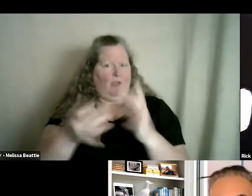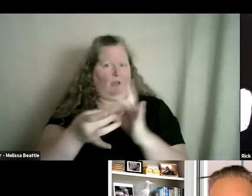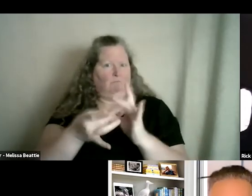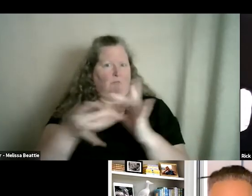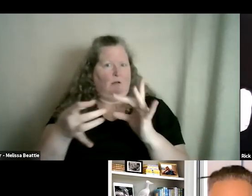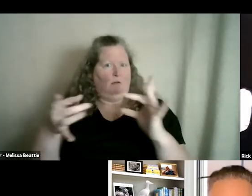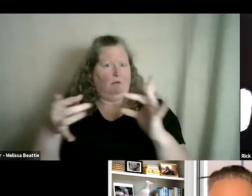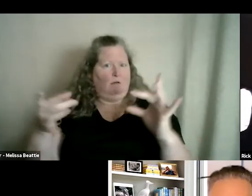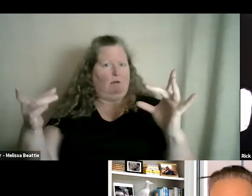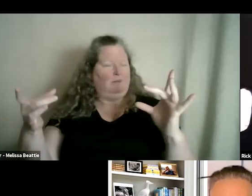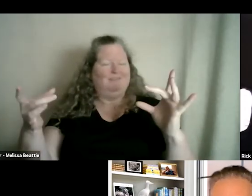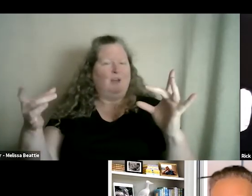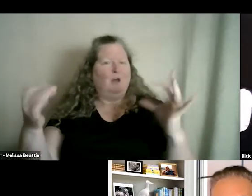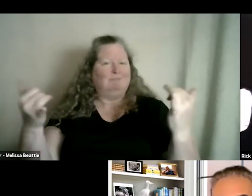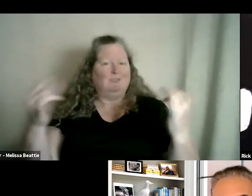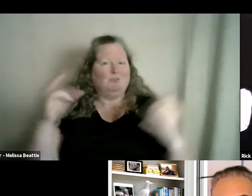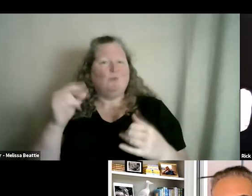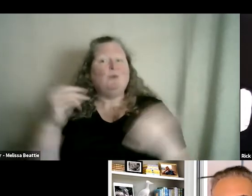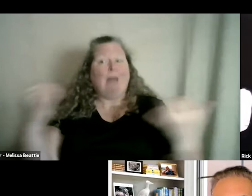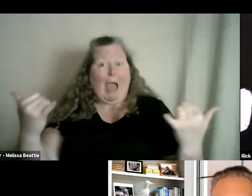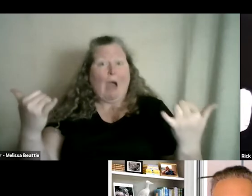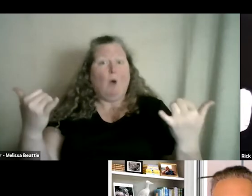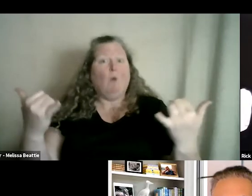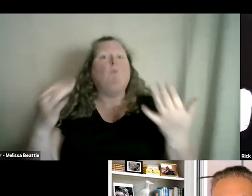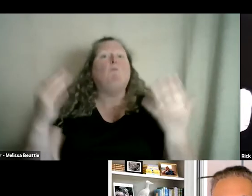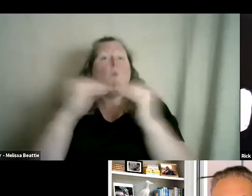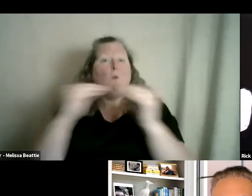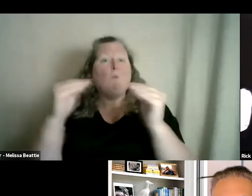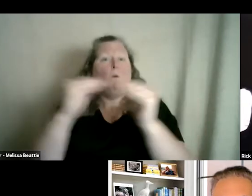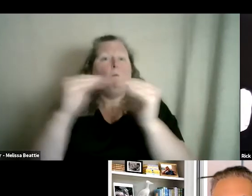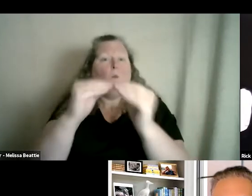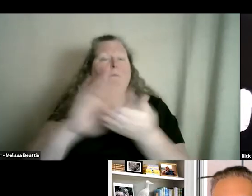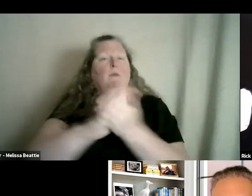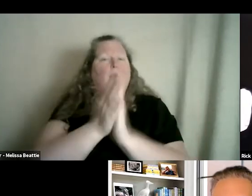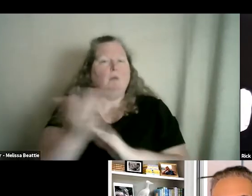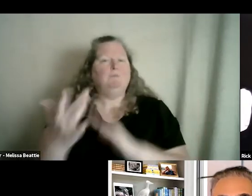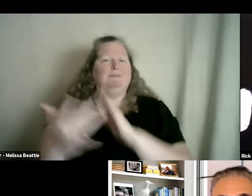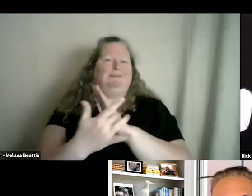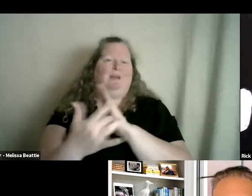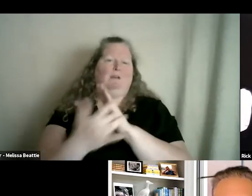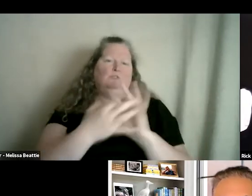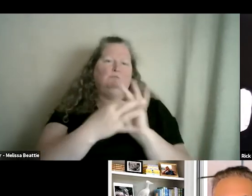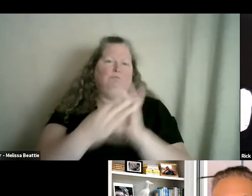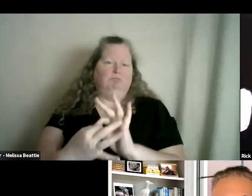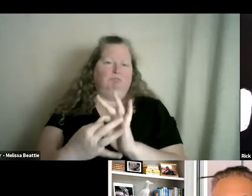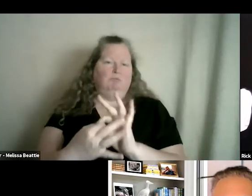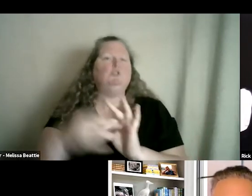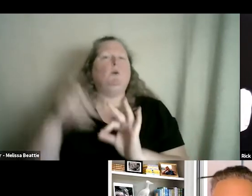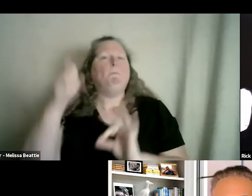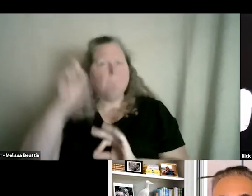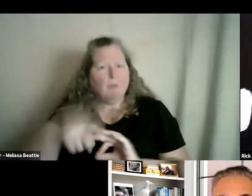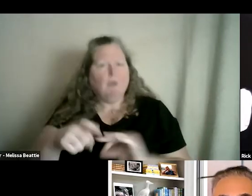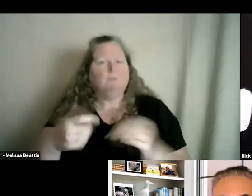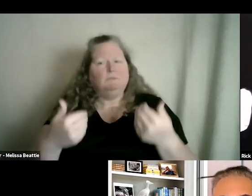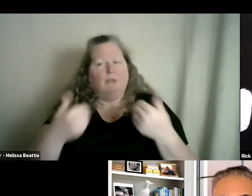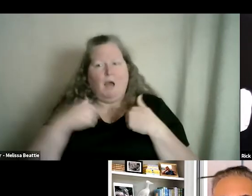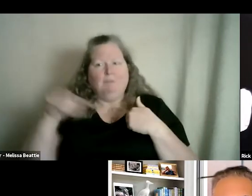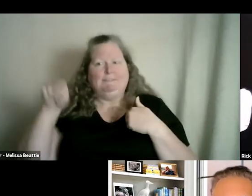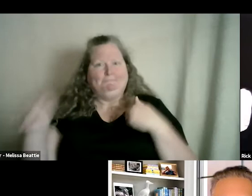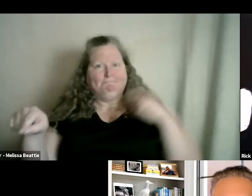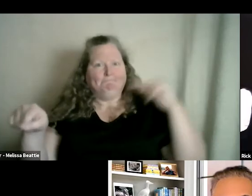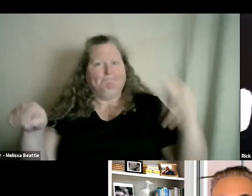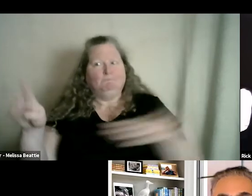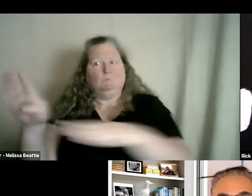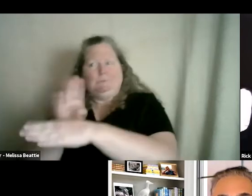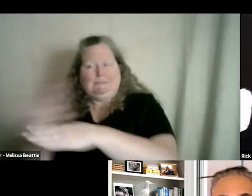becomes a technology business. And therefore, the marriage between these knowledge fields